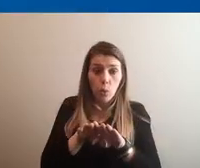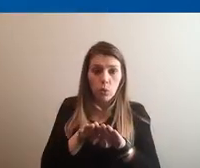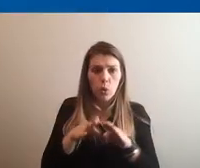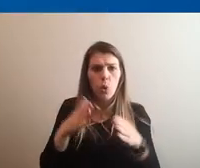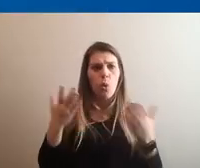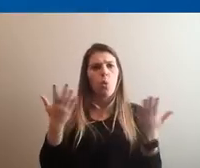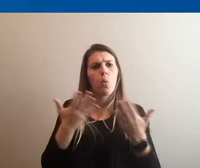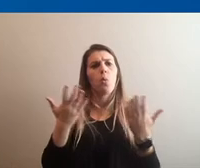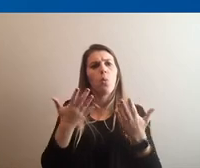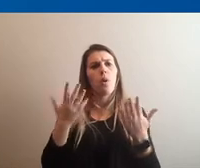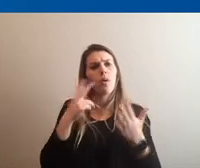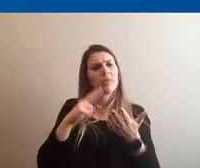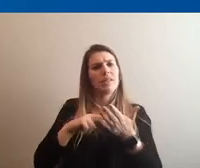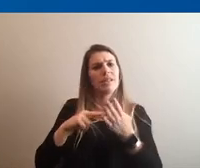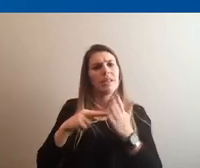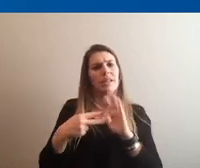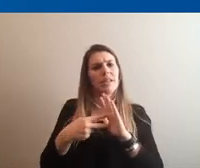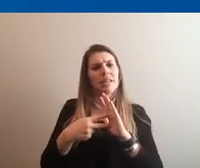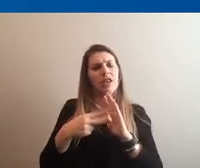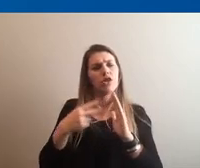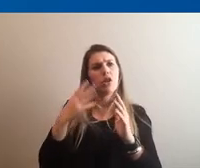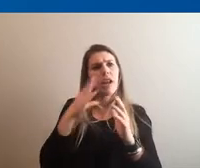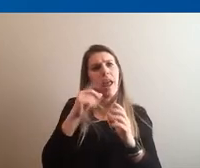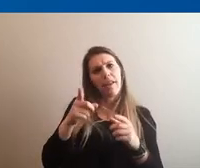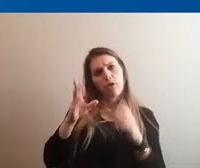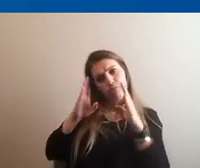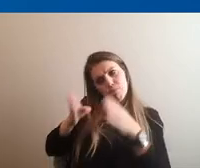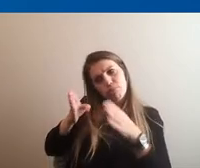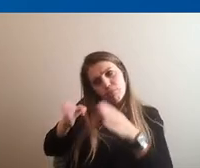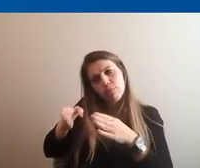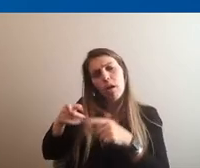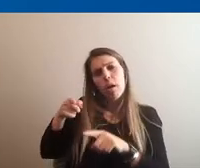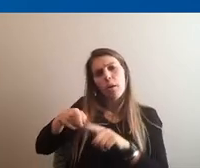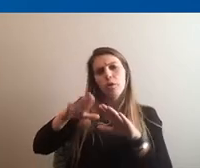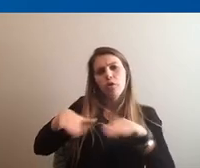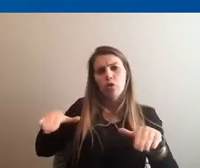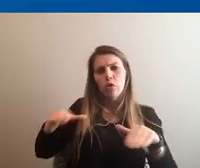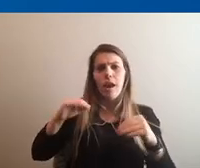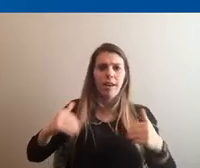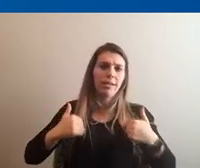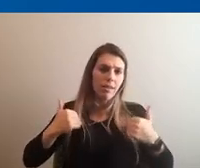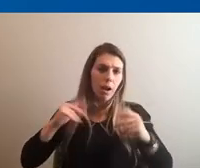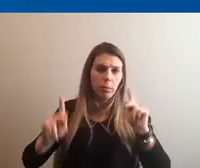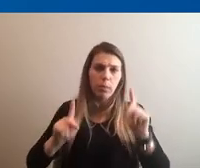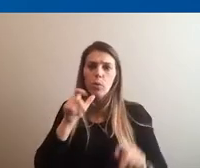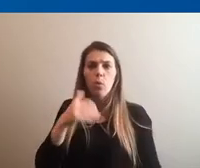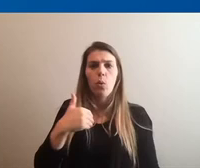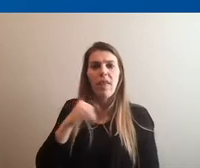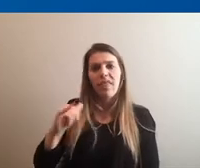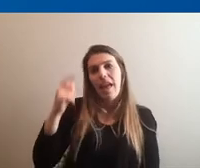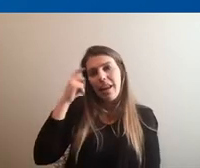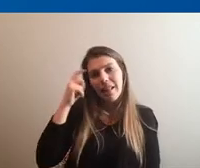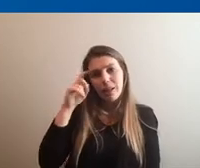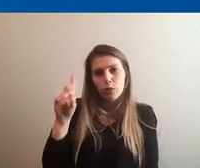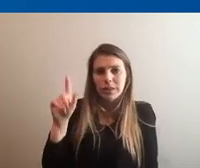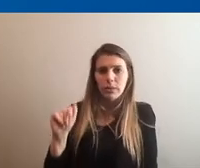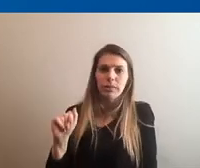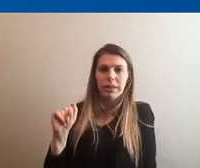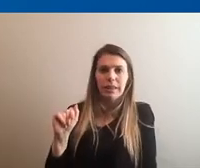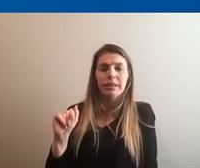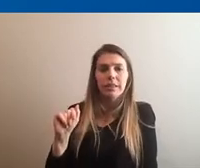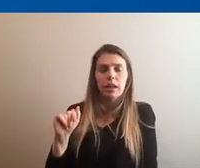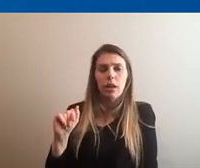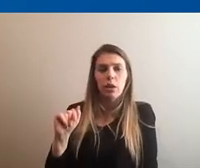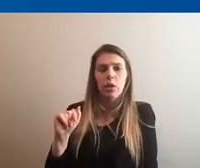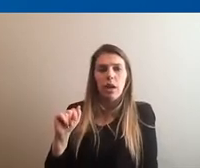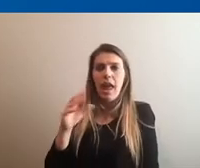the attention that was given to individuals, children and young people who had intellectual disabilities and whose schooling had